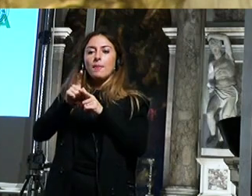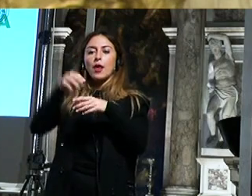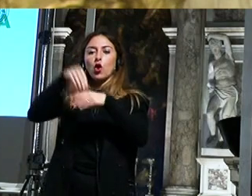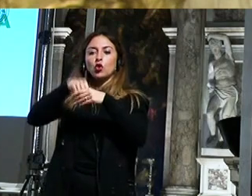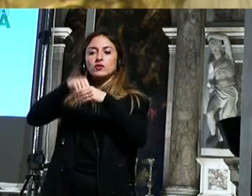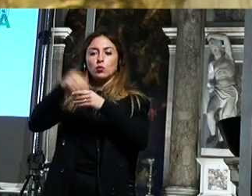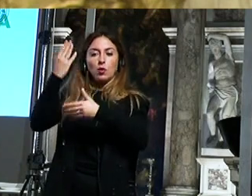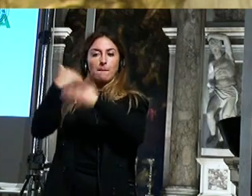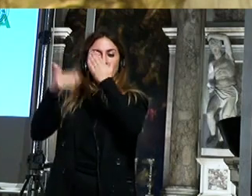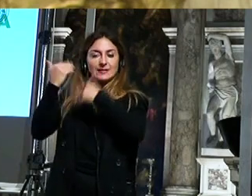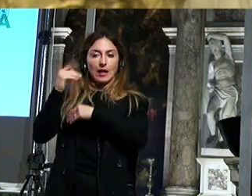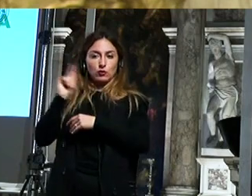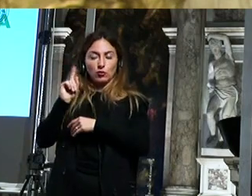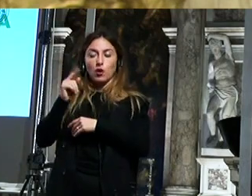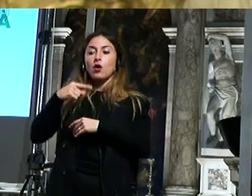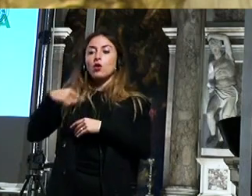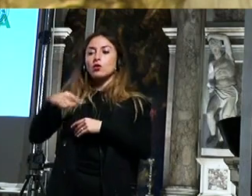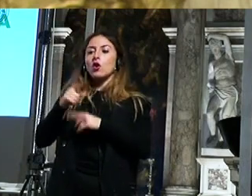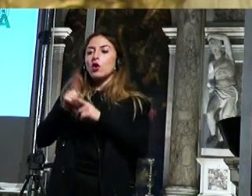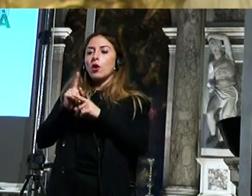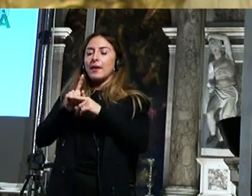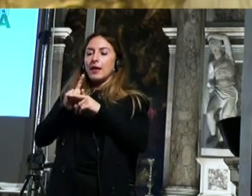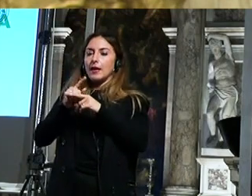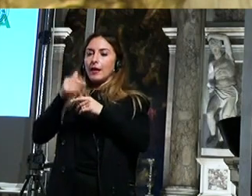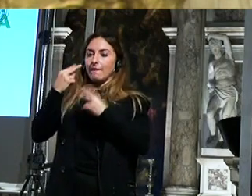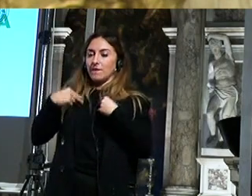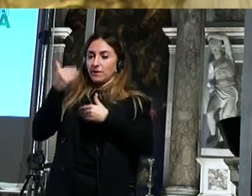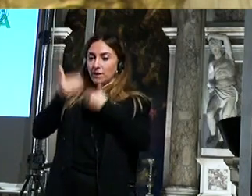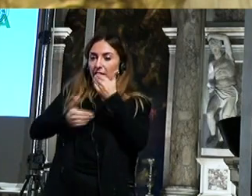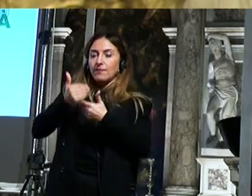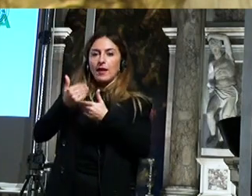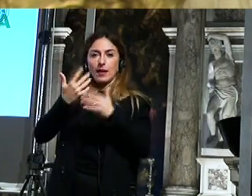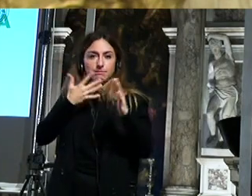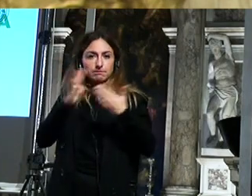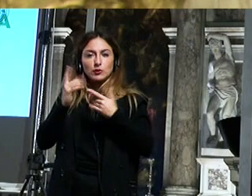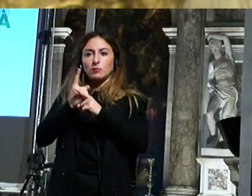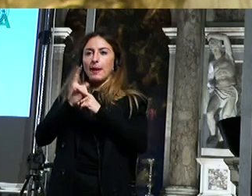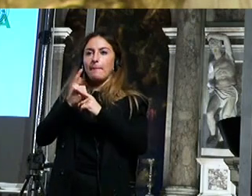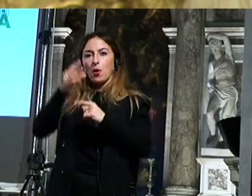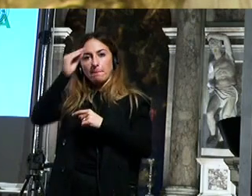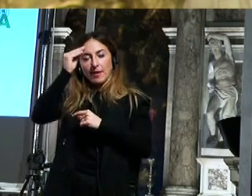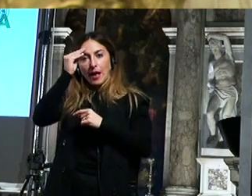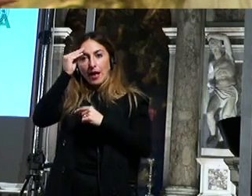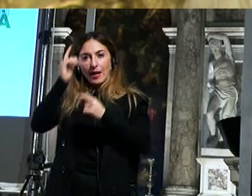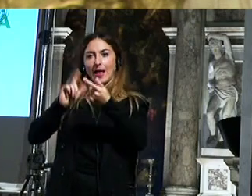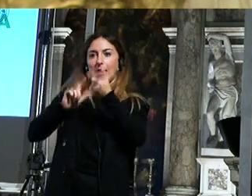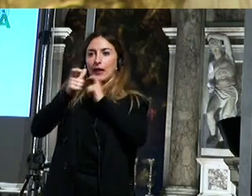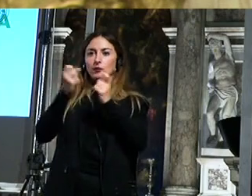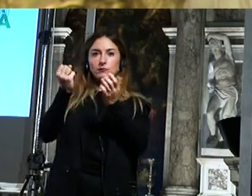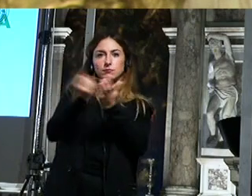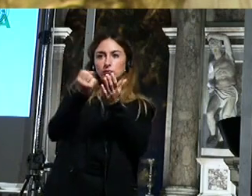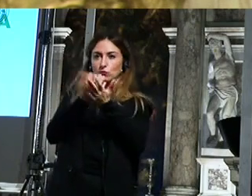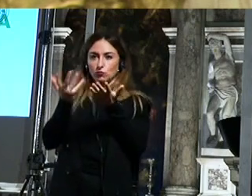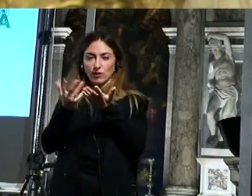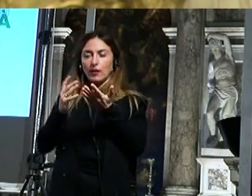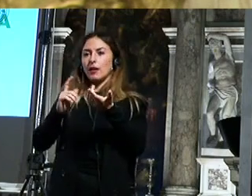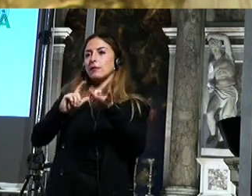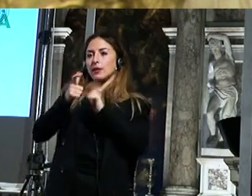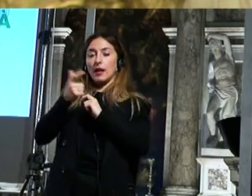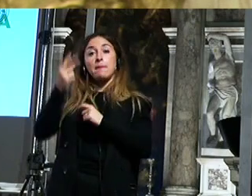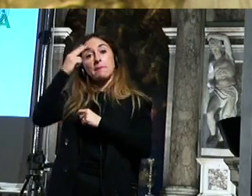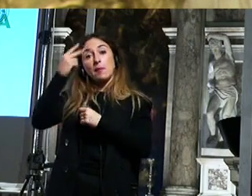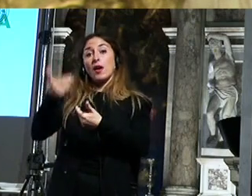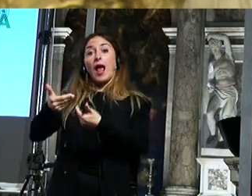as a species, we need to know how to react to what is coming and what happens to us. So memory is, it's really, its